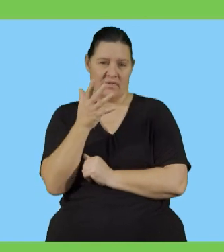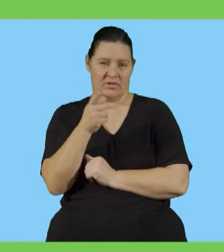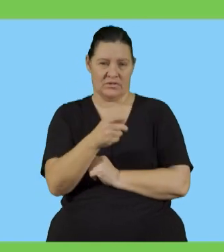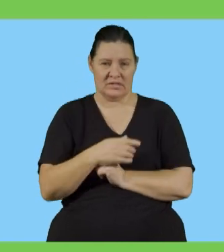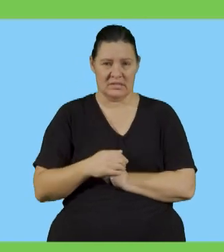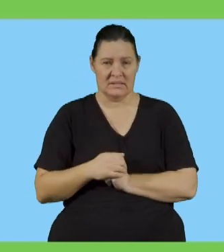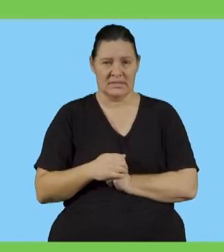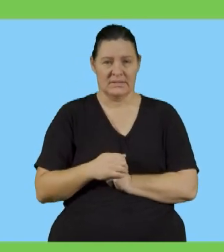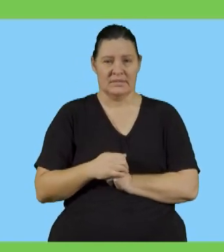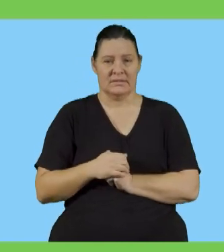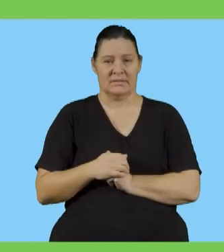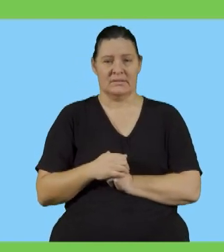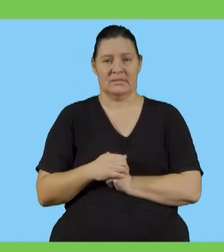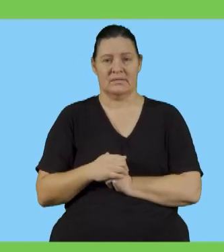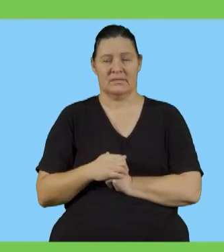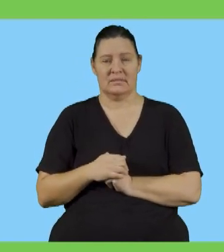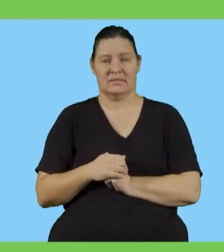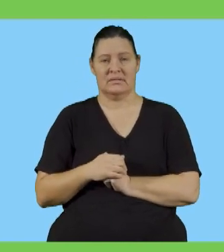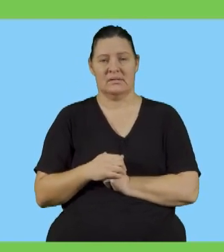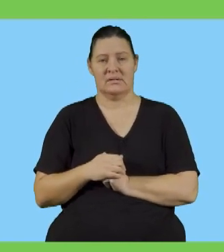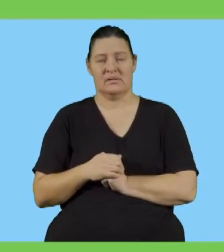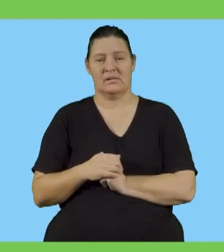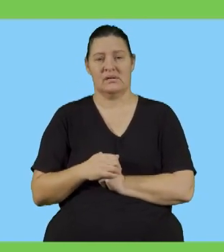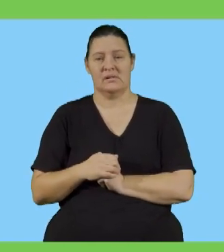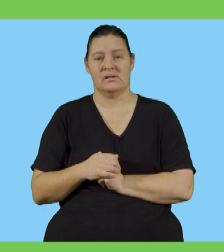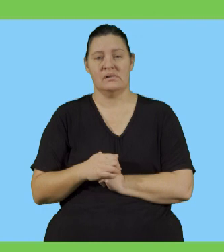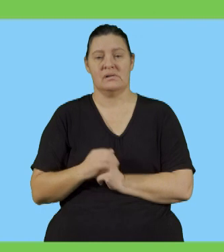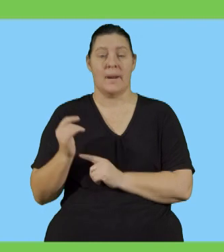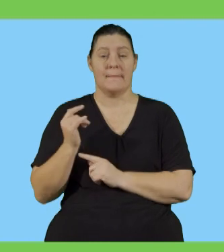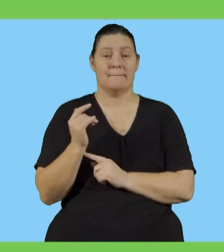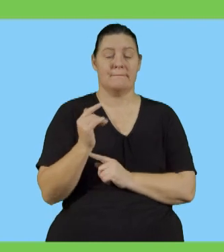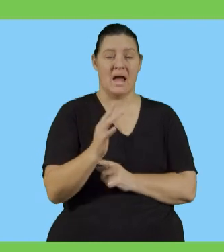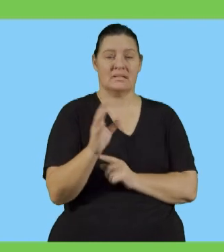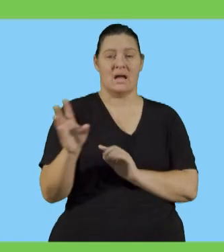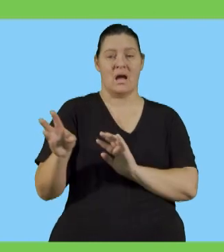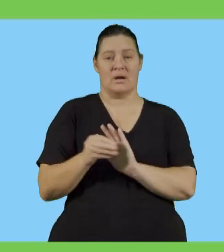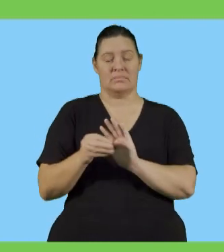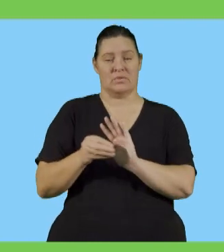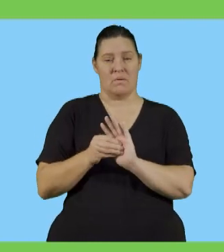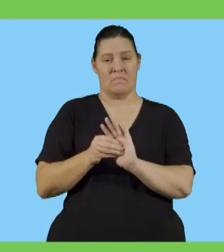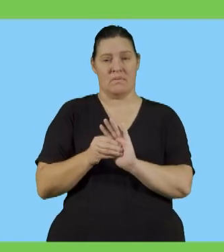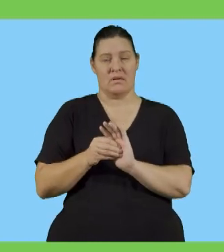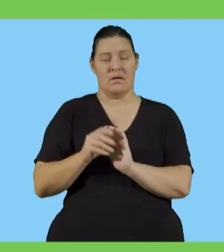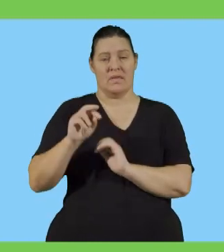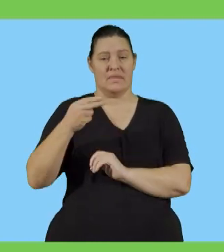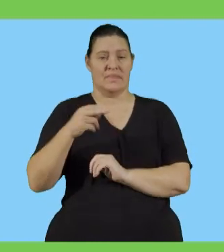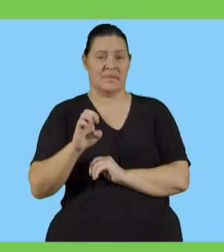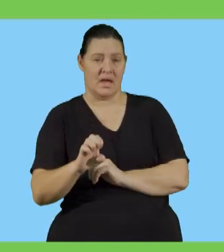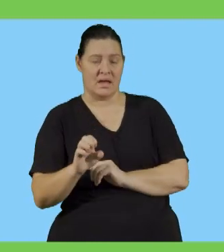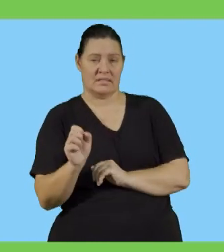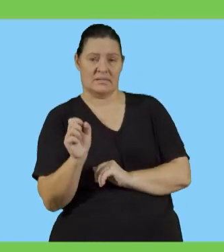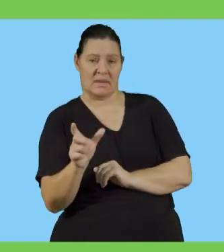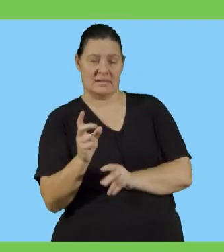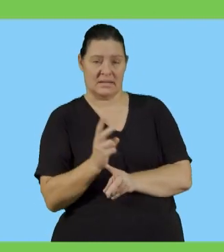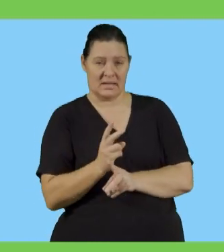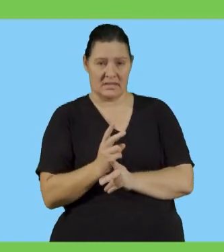already. Moving on to the next question. The plants absorb the blank space